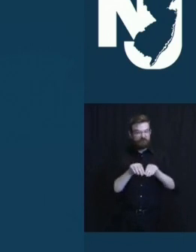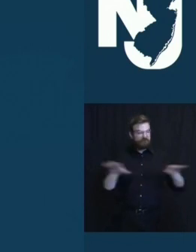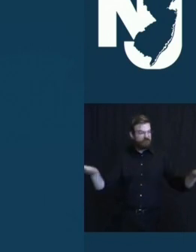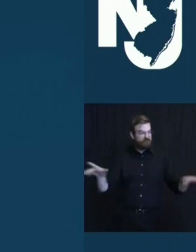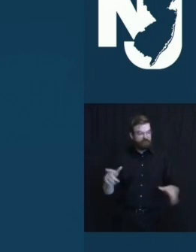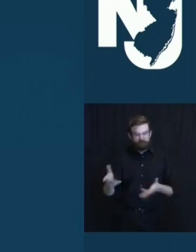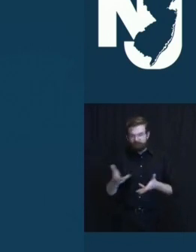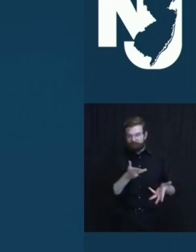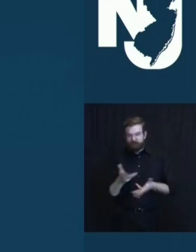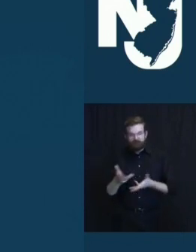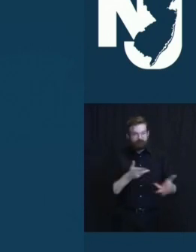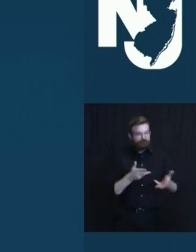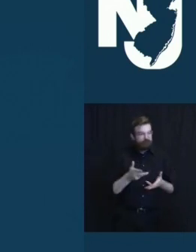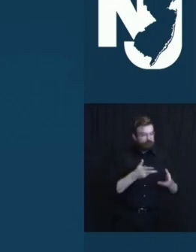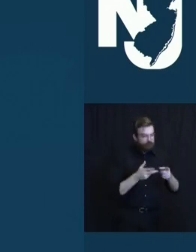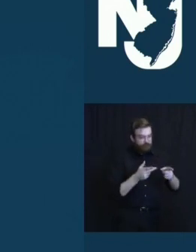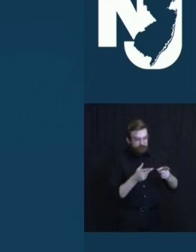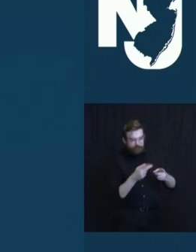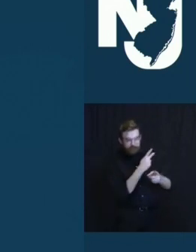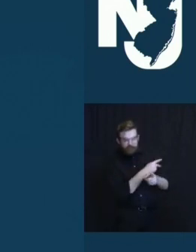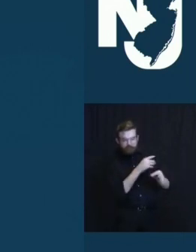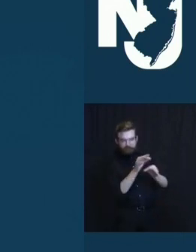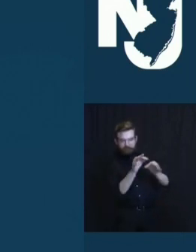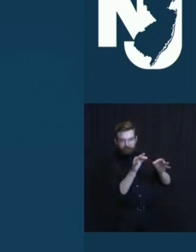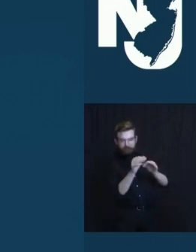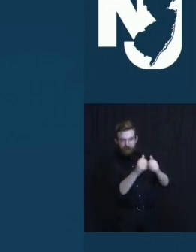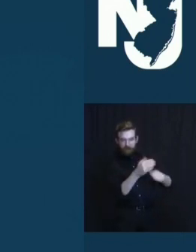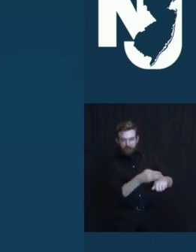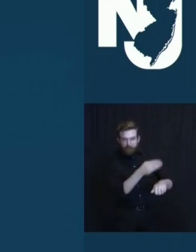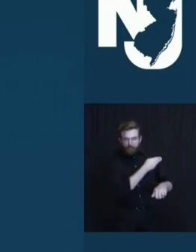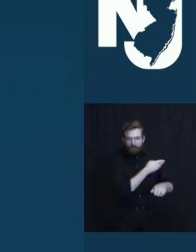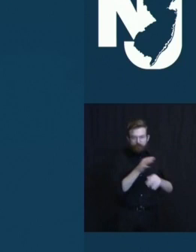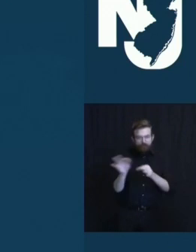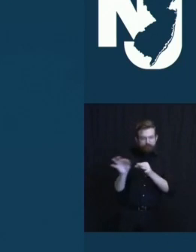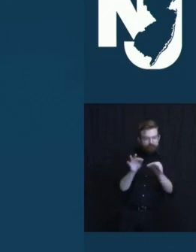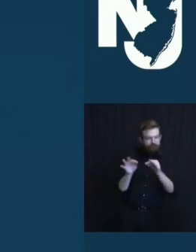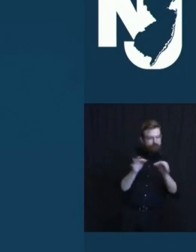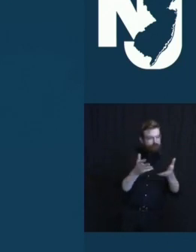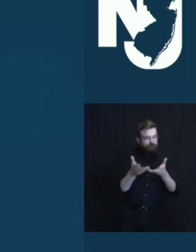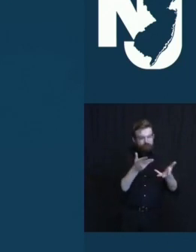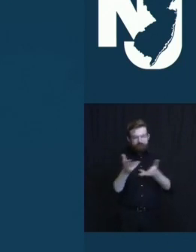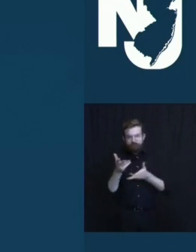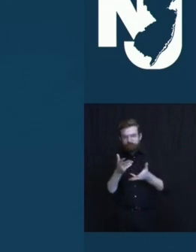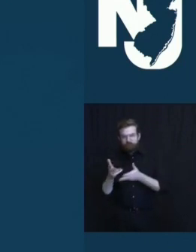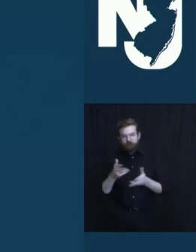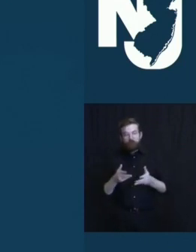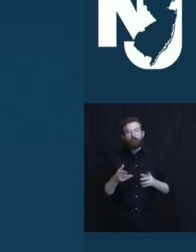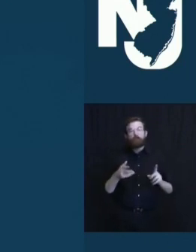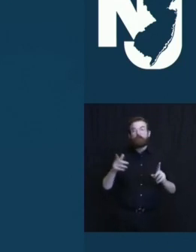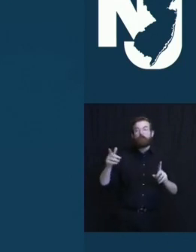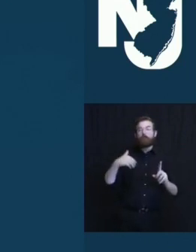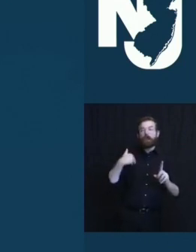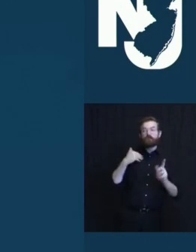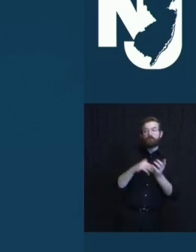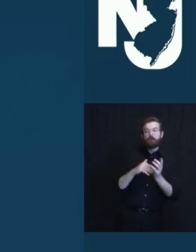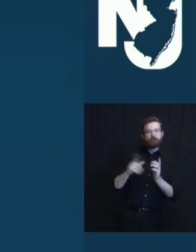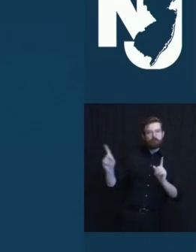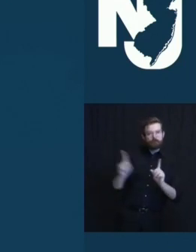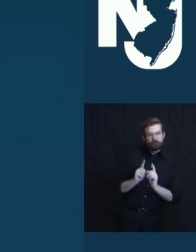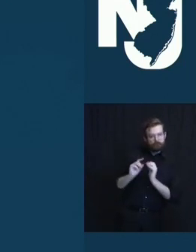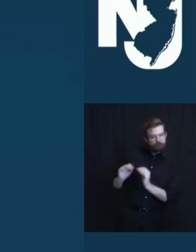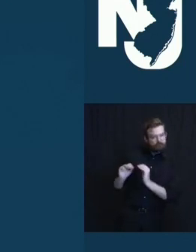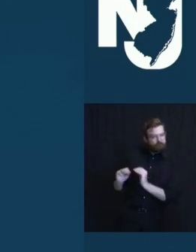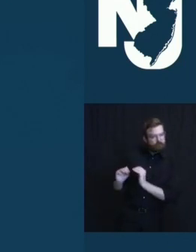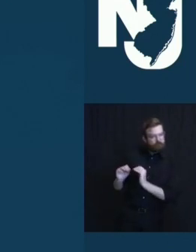and as if they were his own family. He wanted everyone to be comfortable and safe. His family will remember him as a